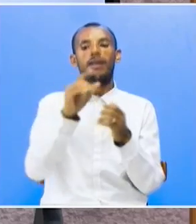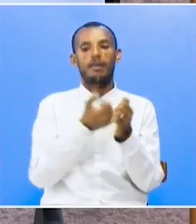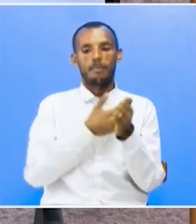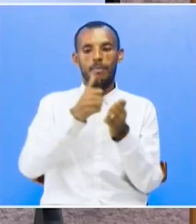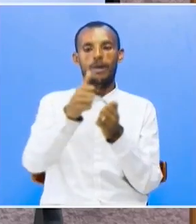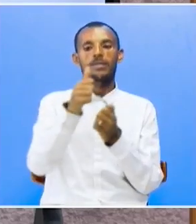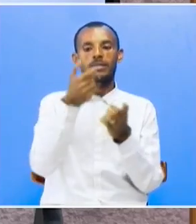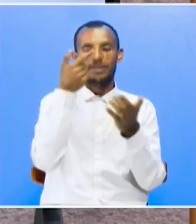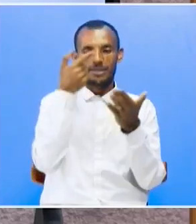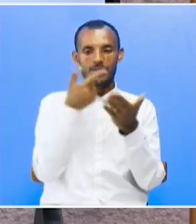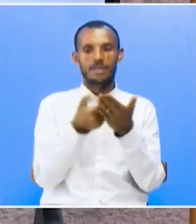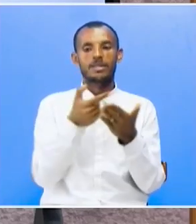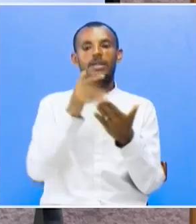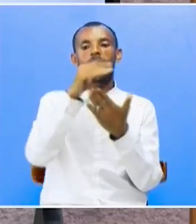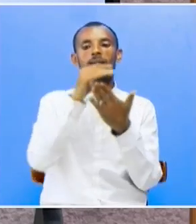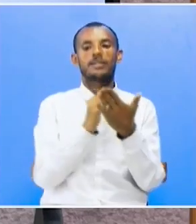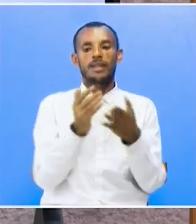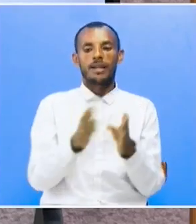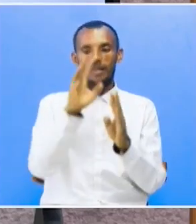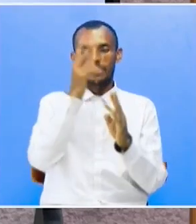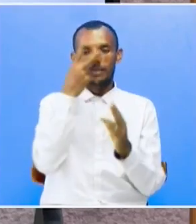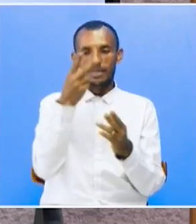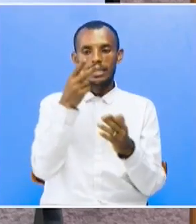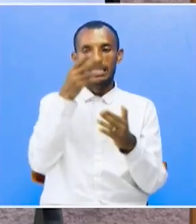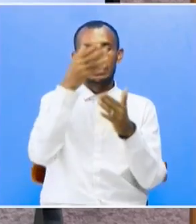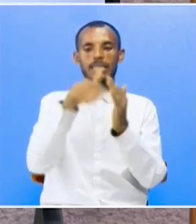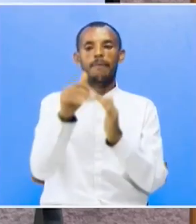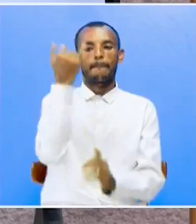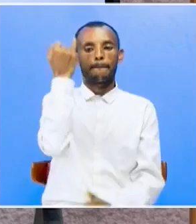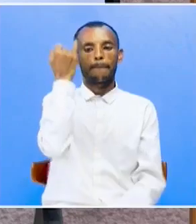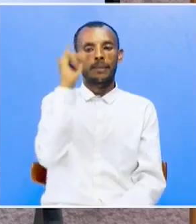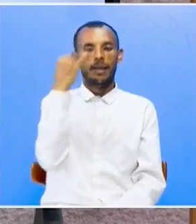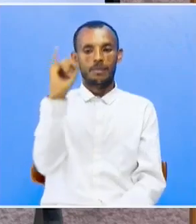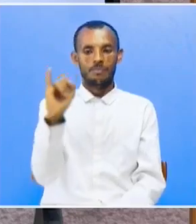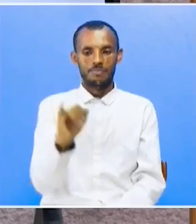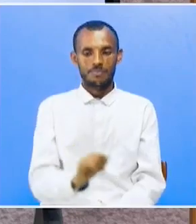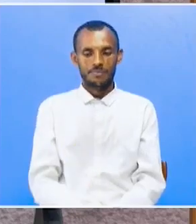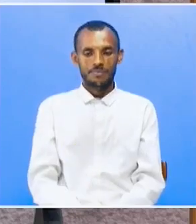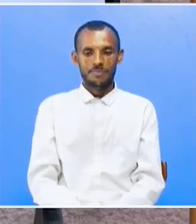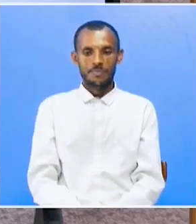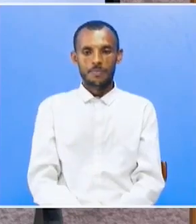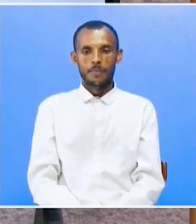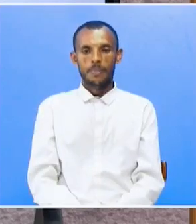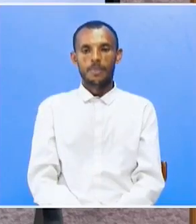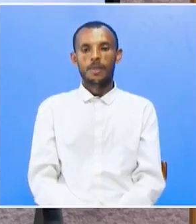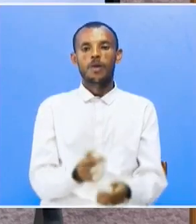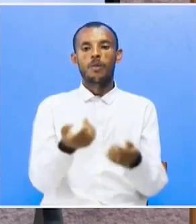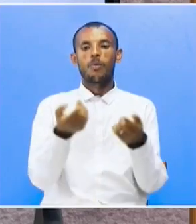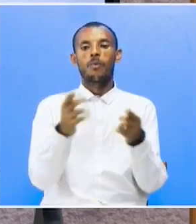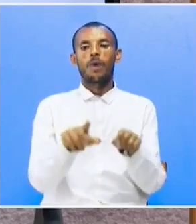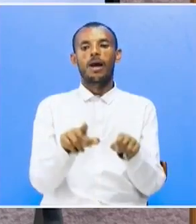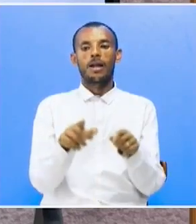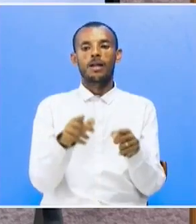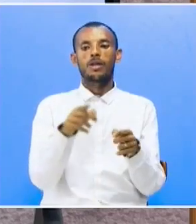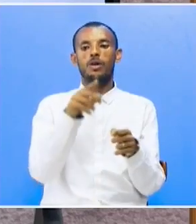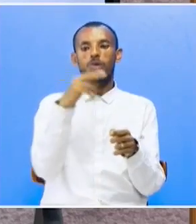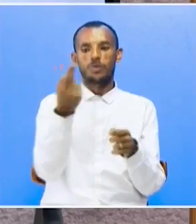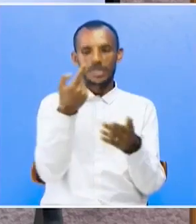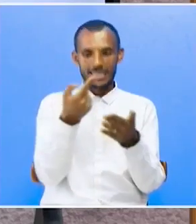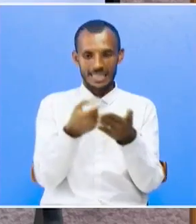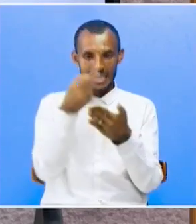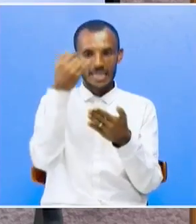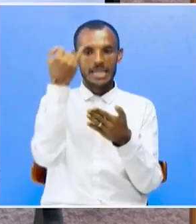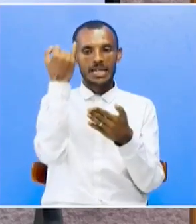to this one, let's see some terminologies. While we are using these terminologies while you